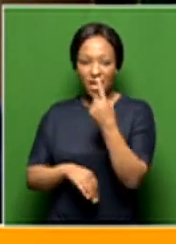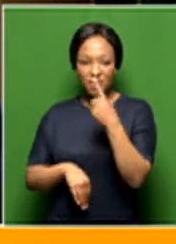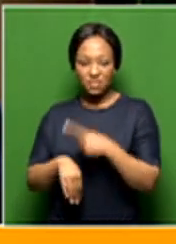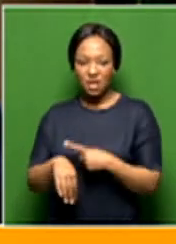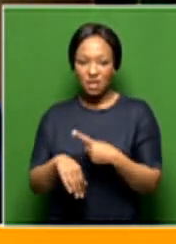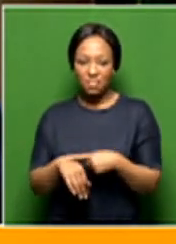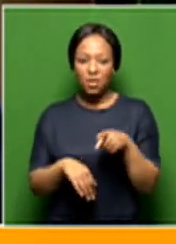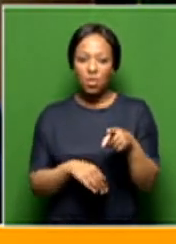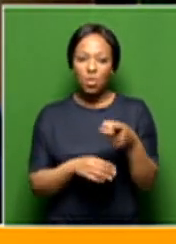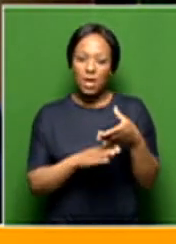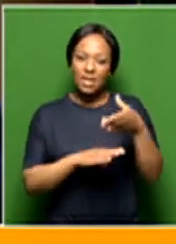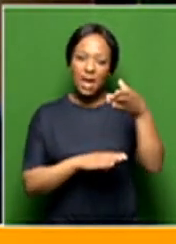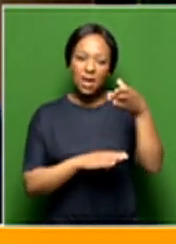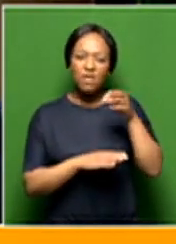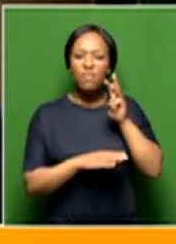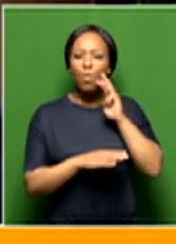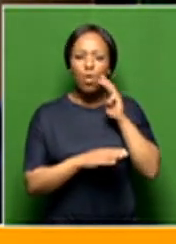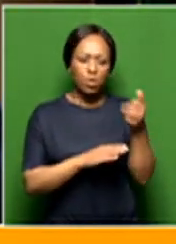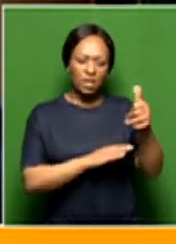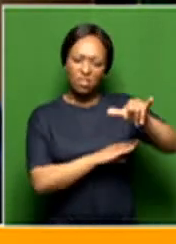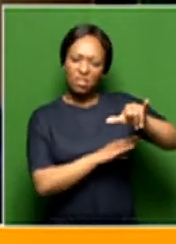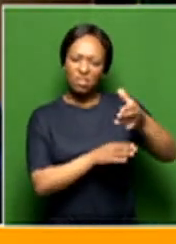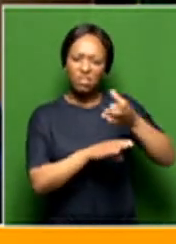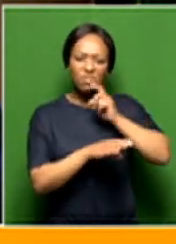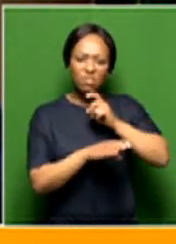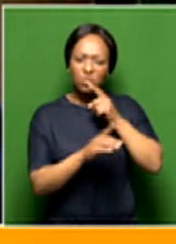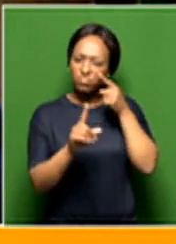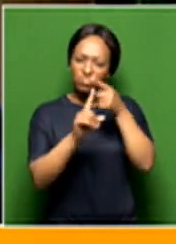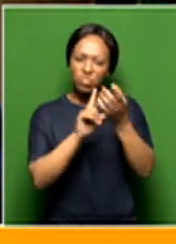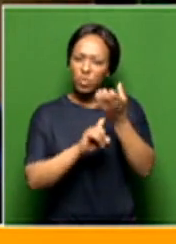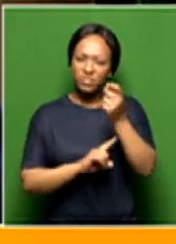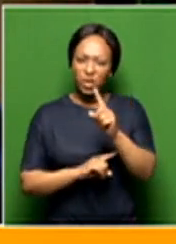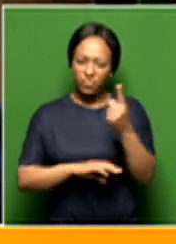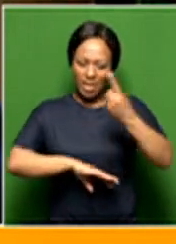canned water solution to be launched. What are you hoping to achieve through Day Water?